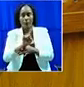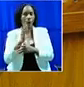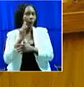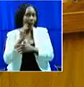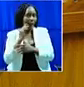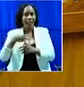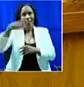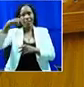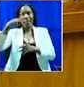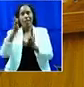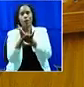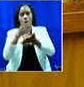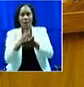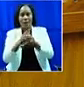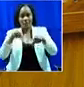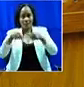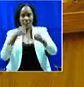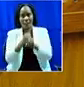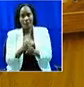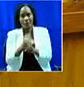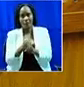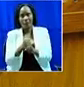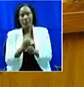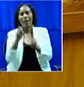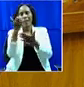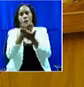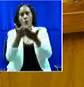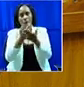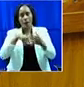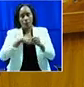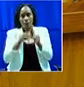year. Our economy contracted by